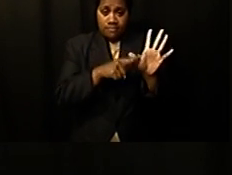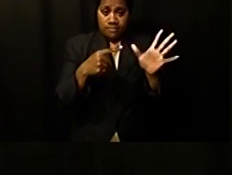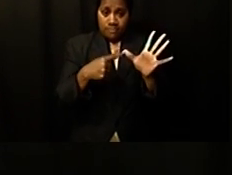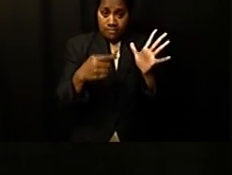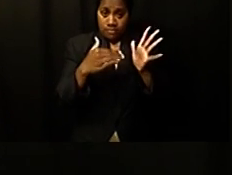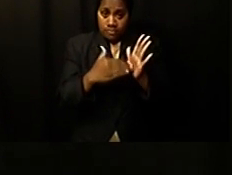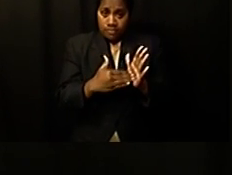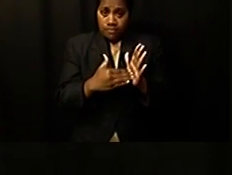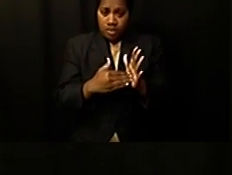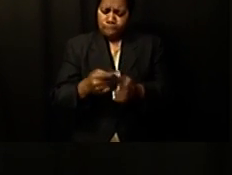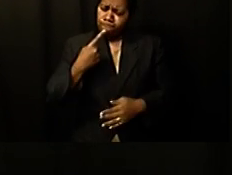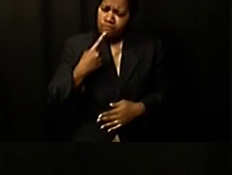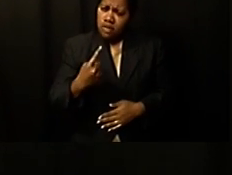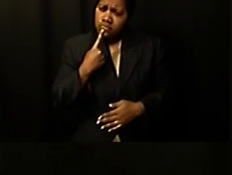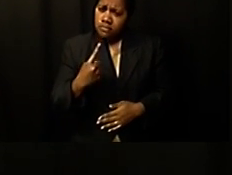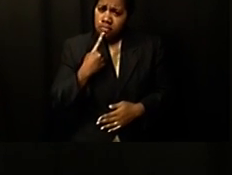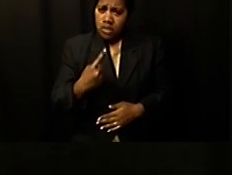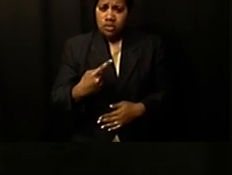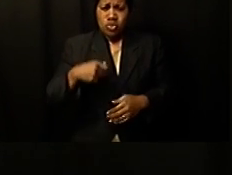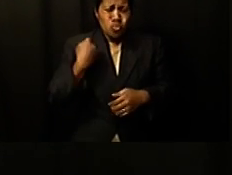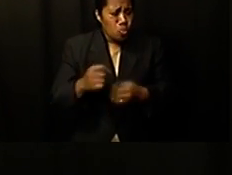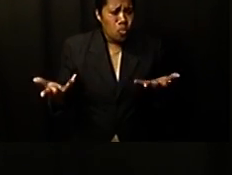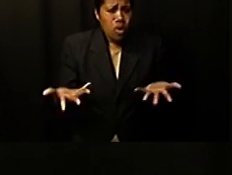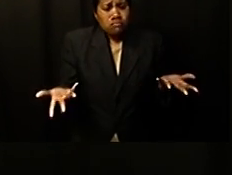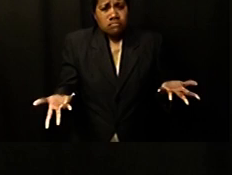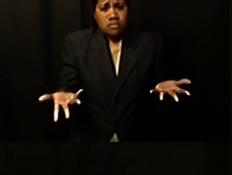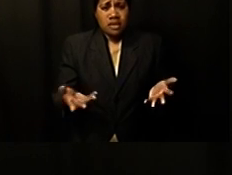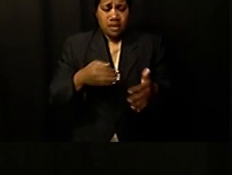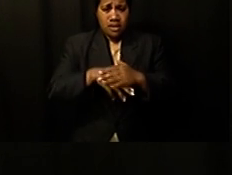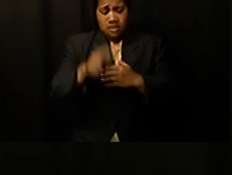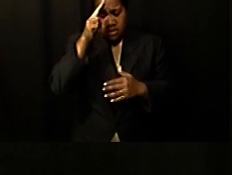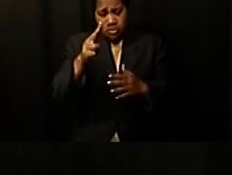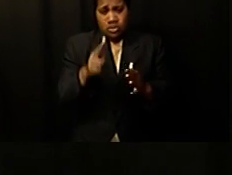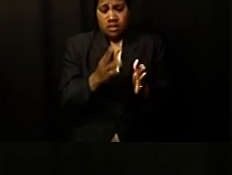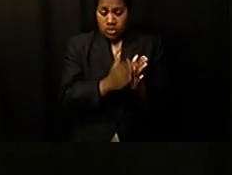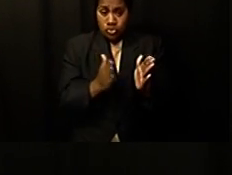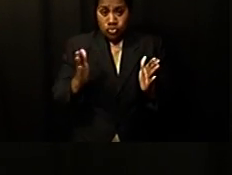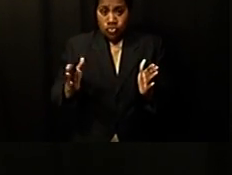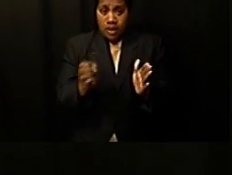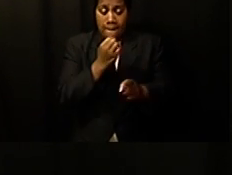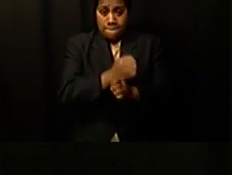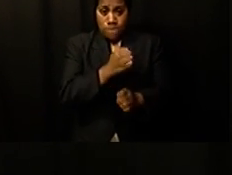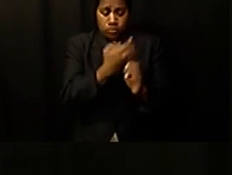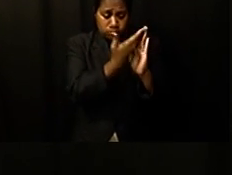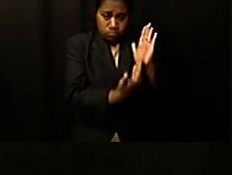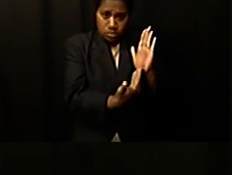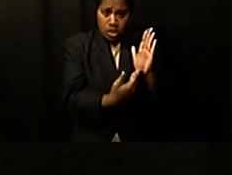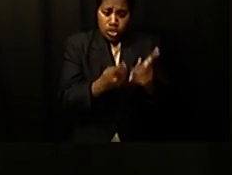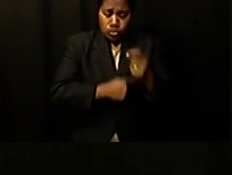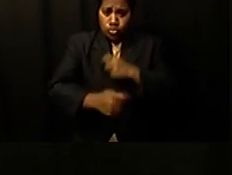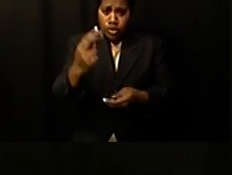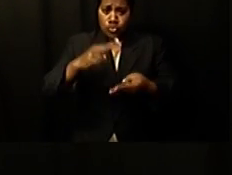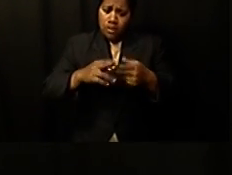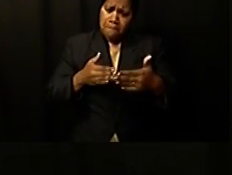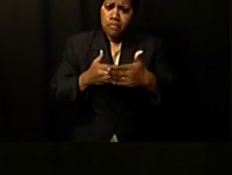General, Ayaz Said Qayyum, has reiterated that nowhere in the Essential National Industries Employment Decree does it say